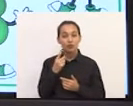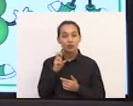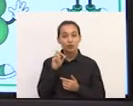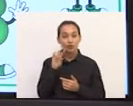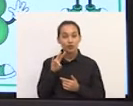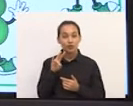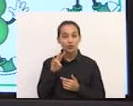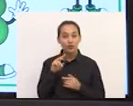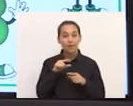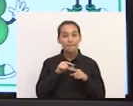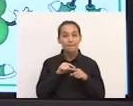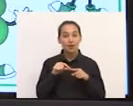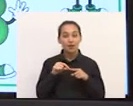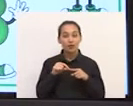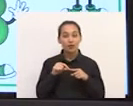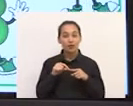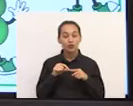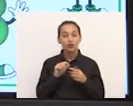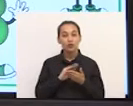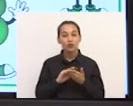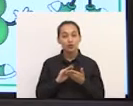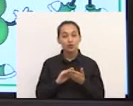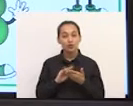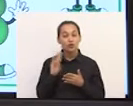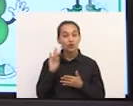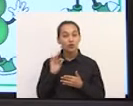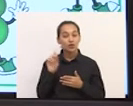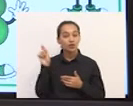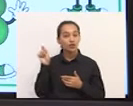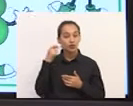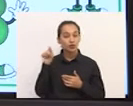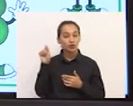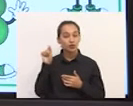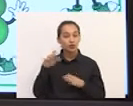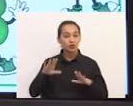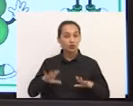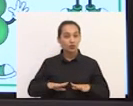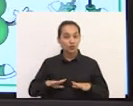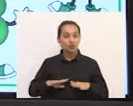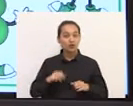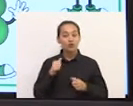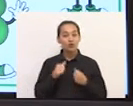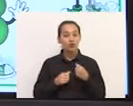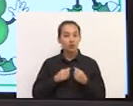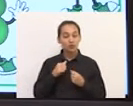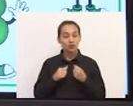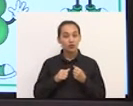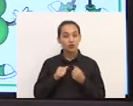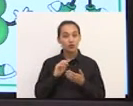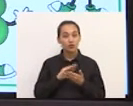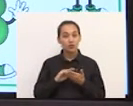barmoq vaznida yoziladi. Lekin jang tasvirlari, otlarning chopishi aks etgan